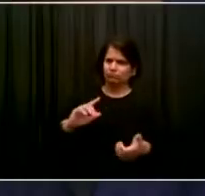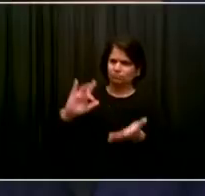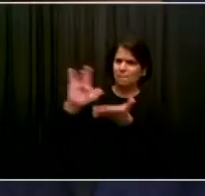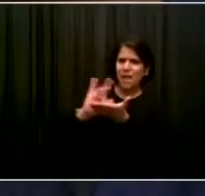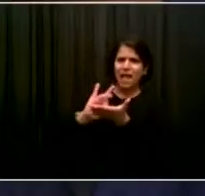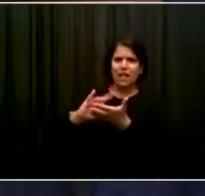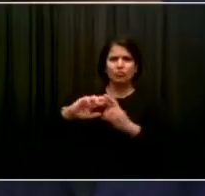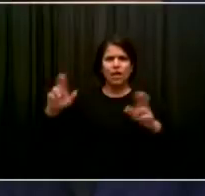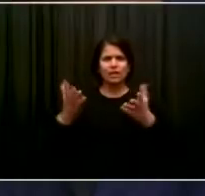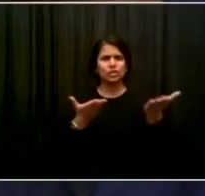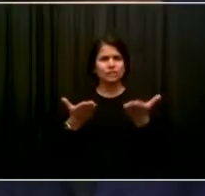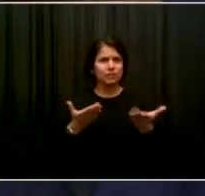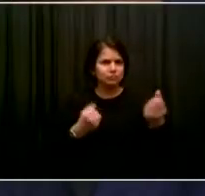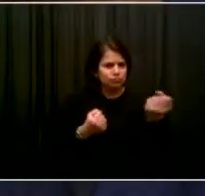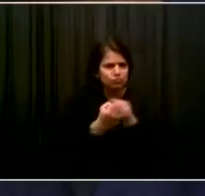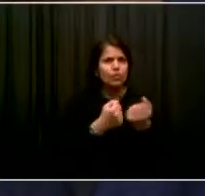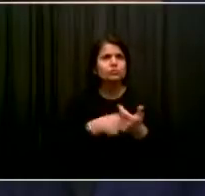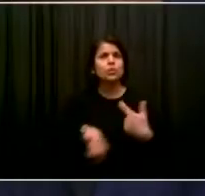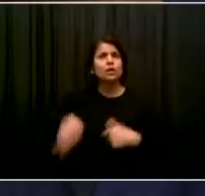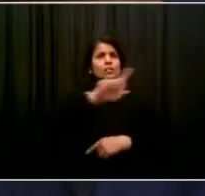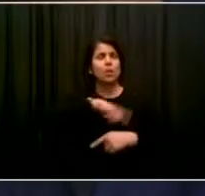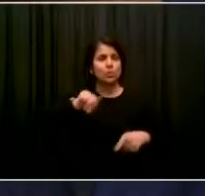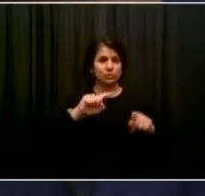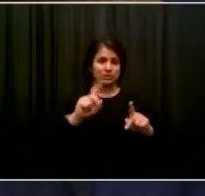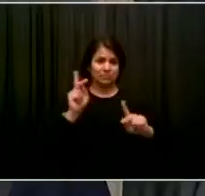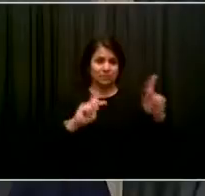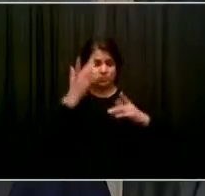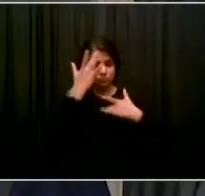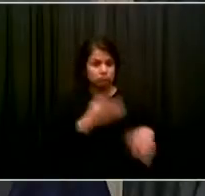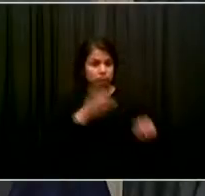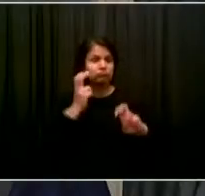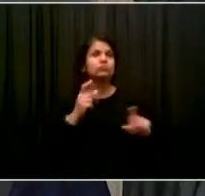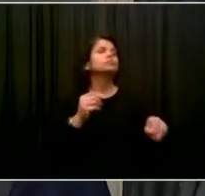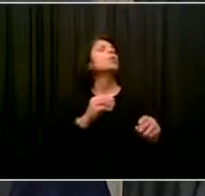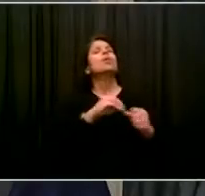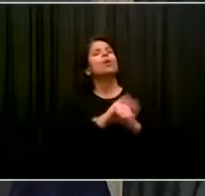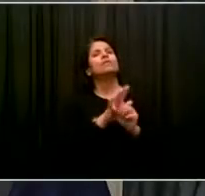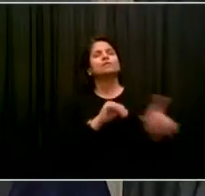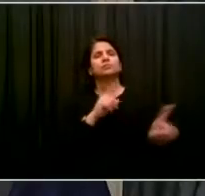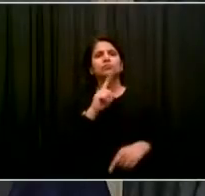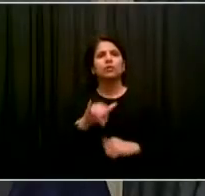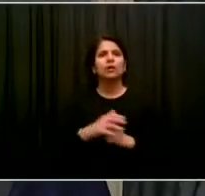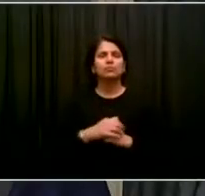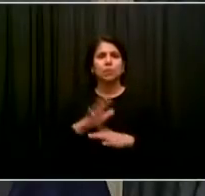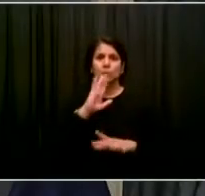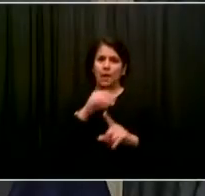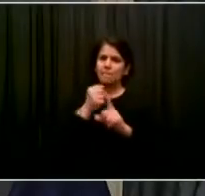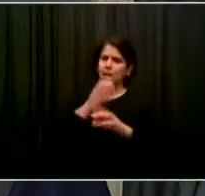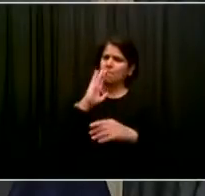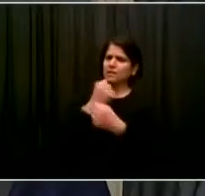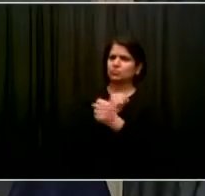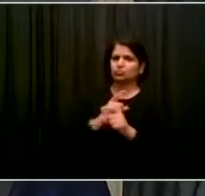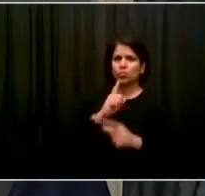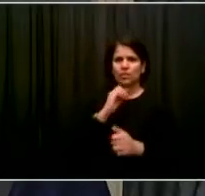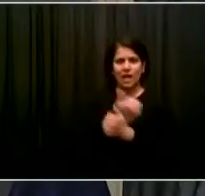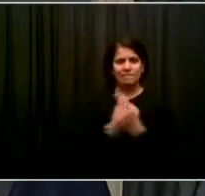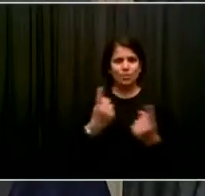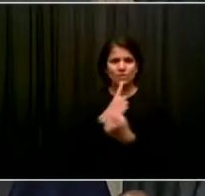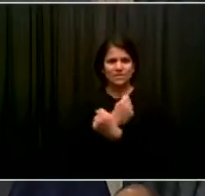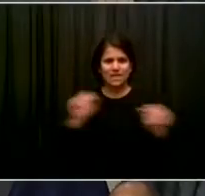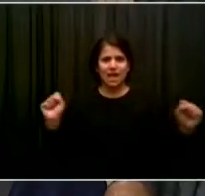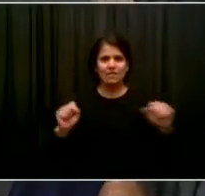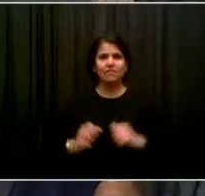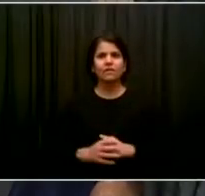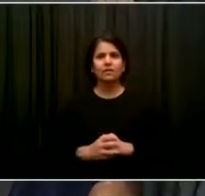all New Yorkers who are impacted by COVID. Just to clarify on the remote option, is this something that's going to be rolled out